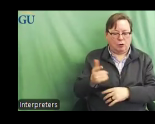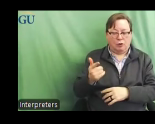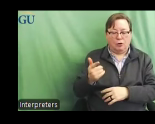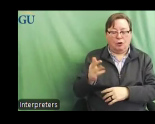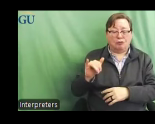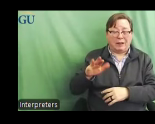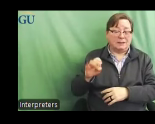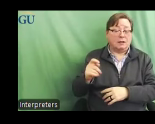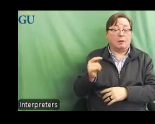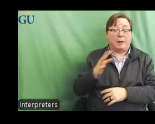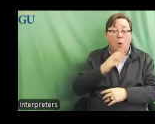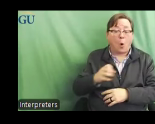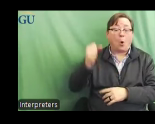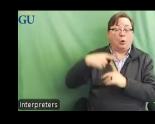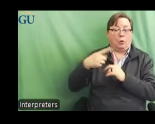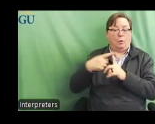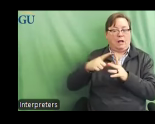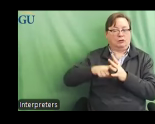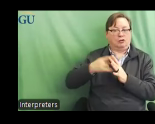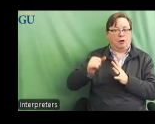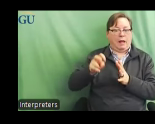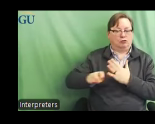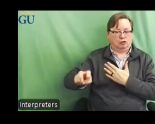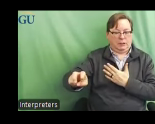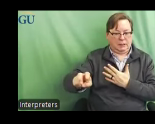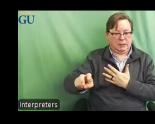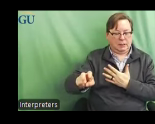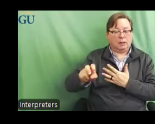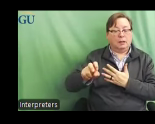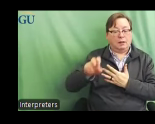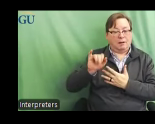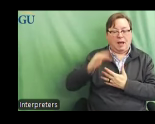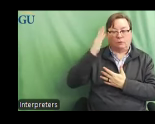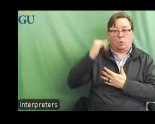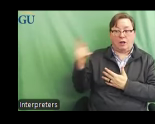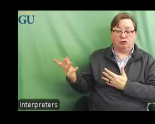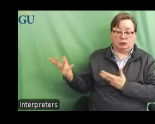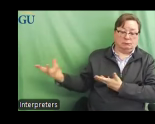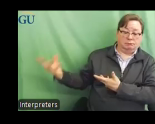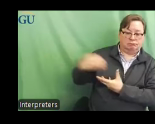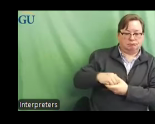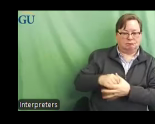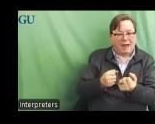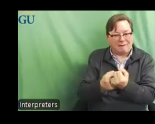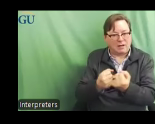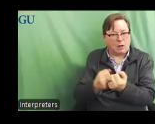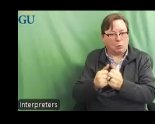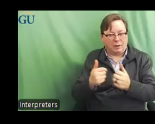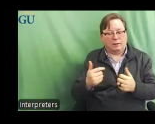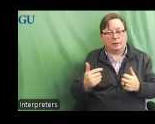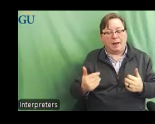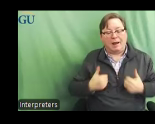this journey, which led her to also help be involved with advocacy with younger kids like her.